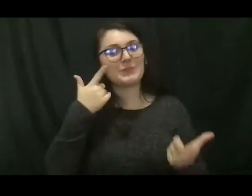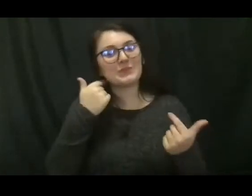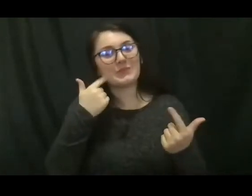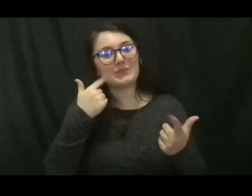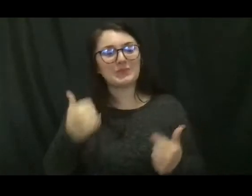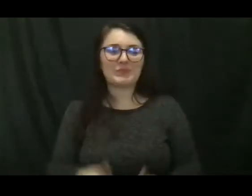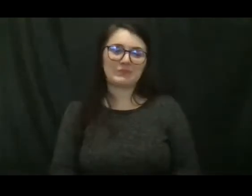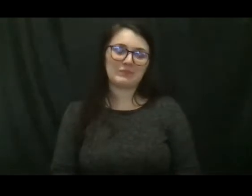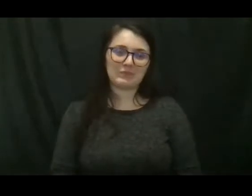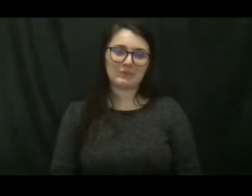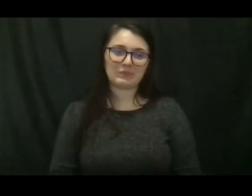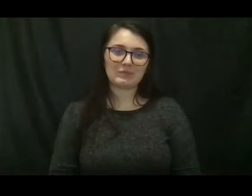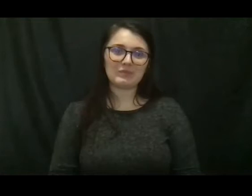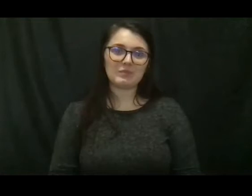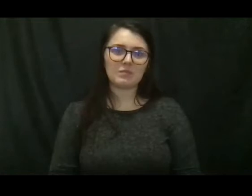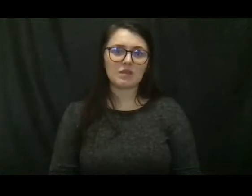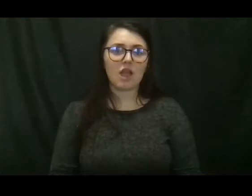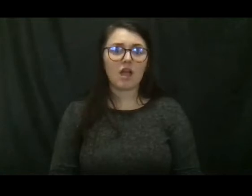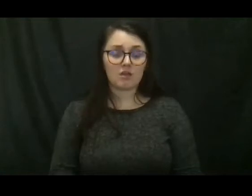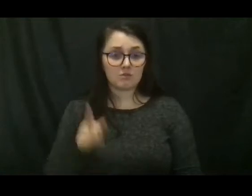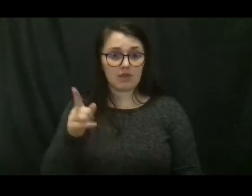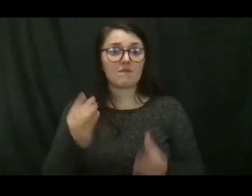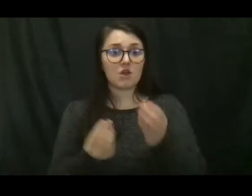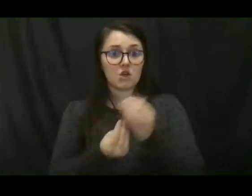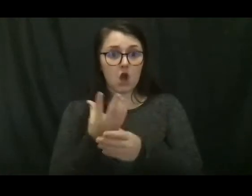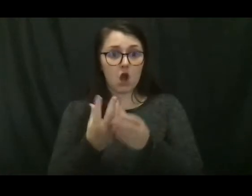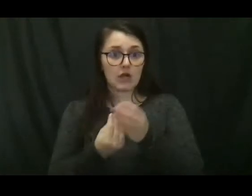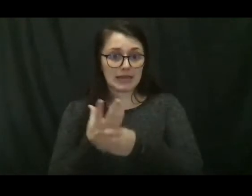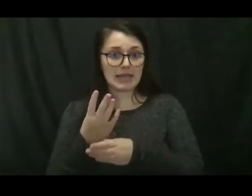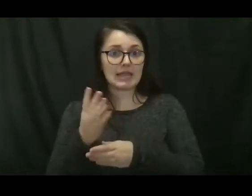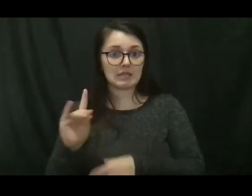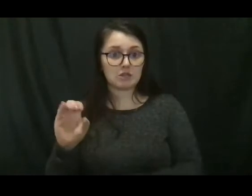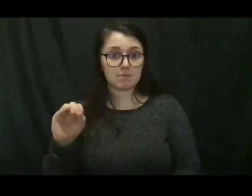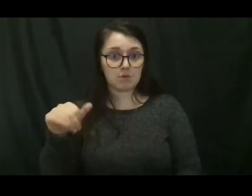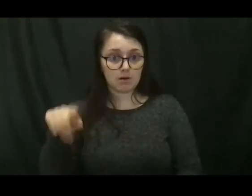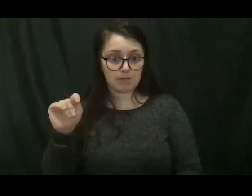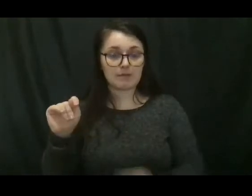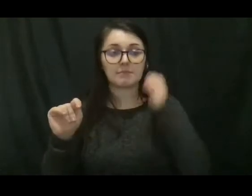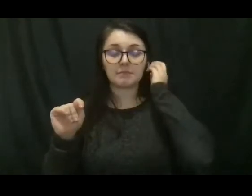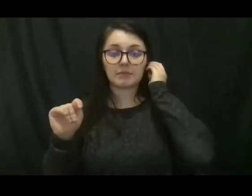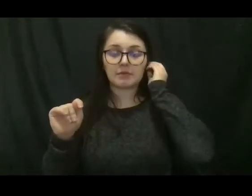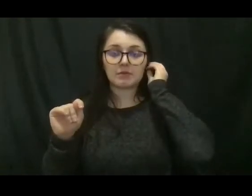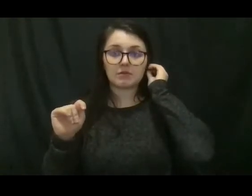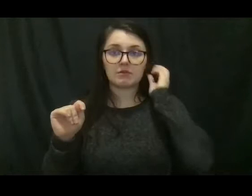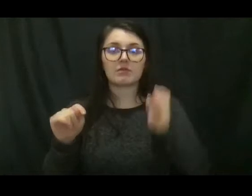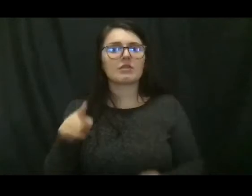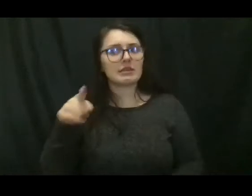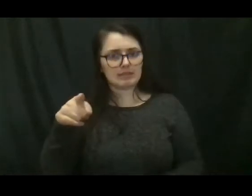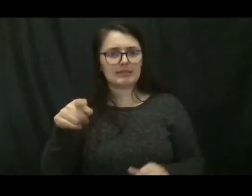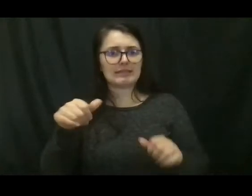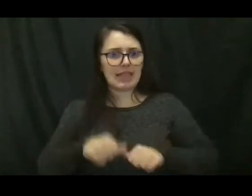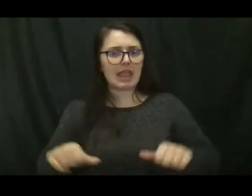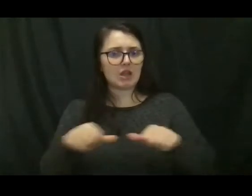We have an entire garden department. My favorite. Oh, nice. So this area, you could imagine